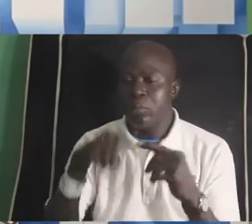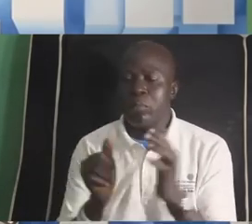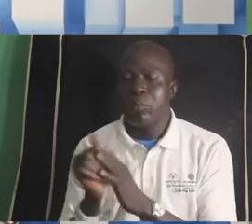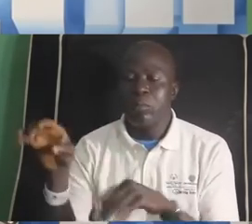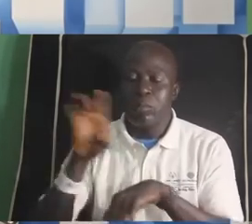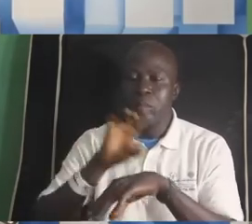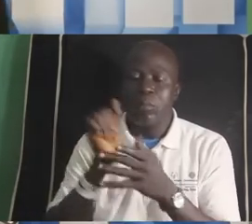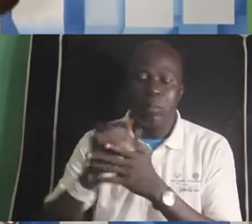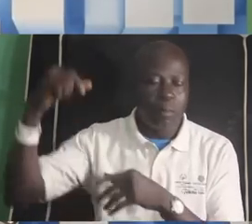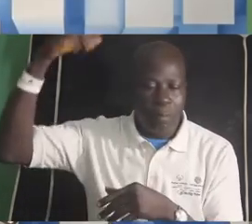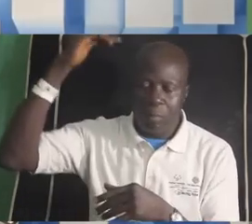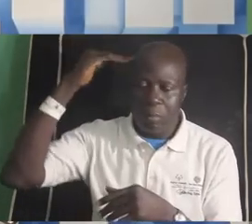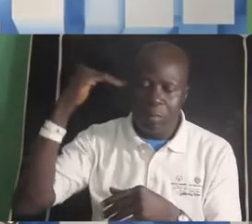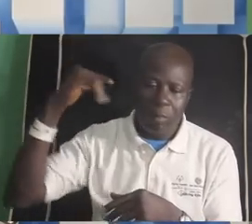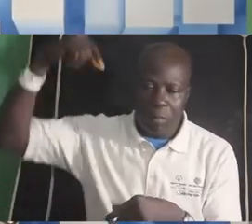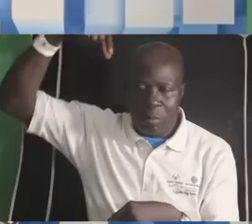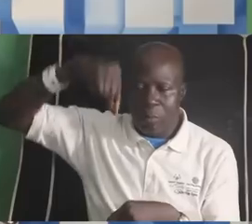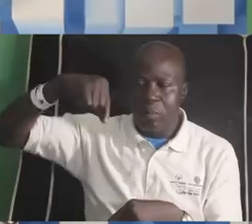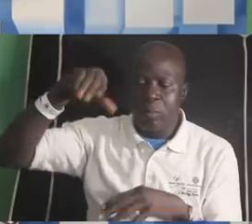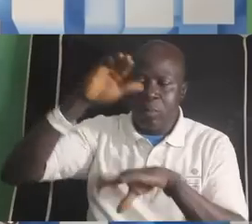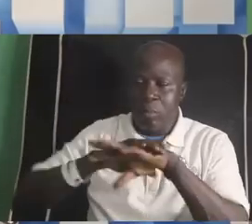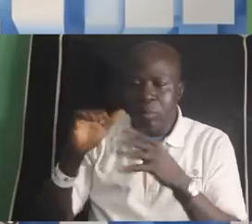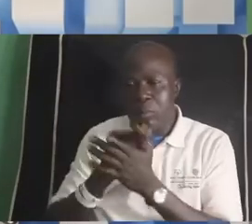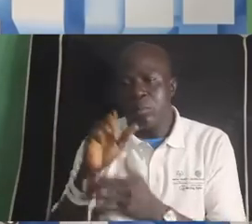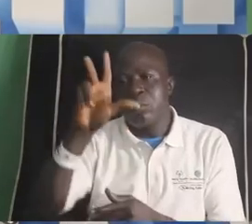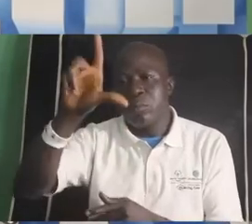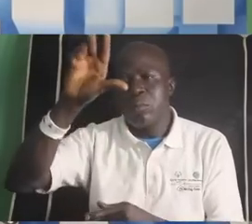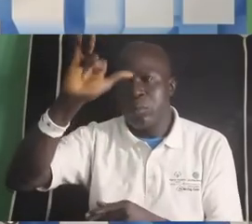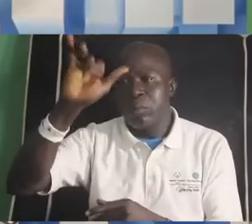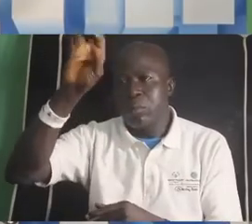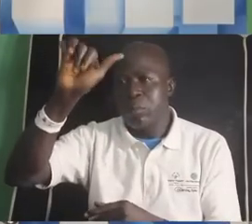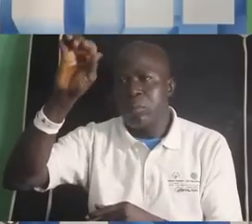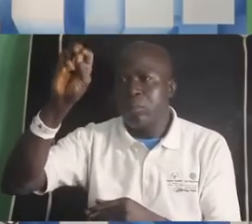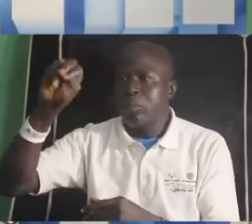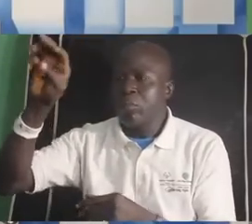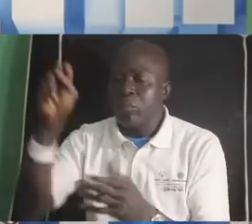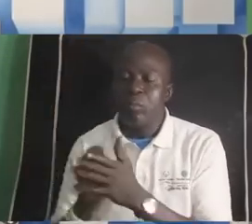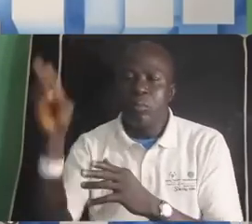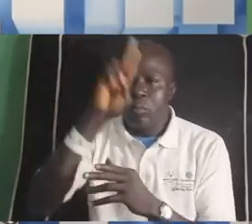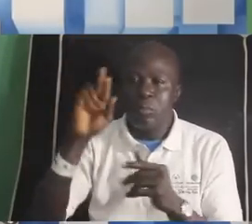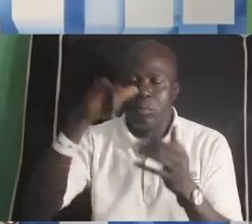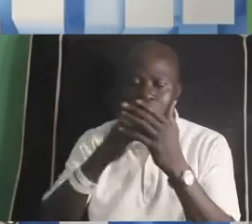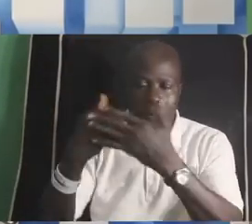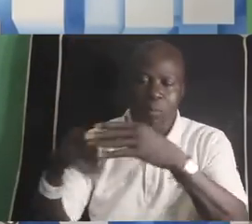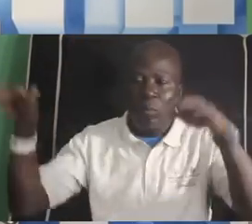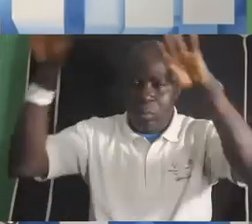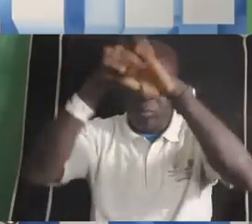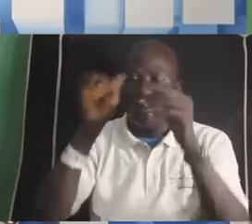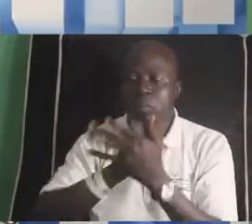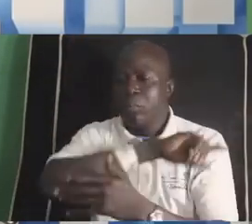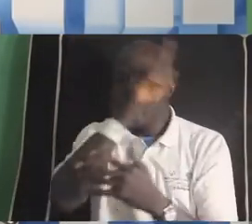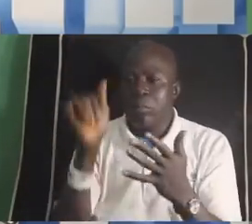program. When our church headquarters is under a country, because we use Lilo.